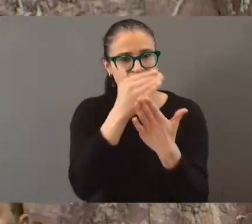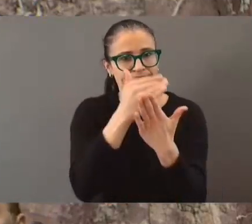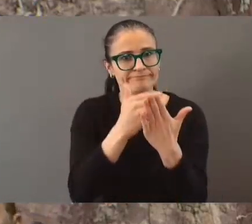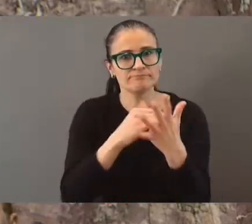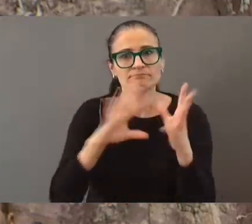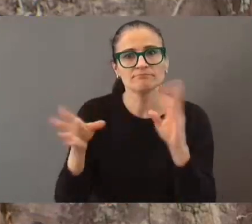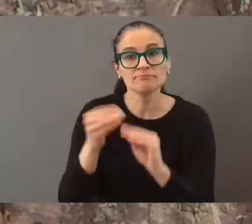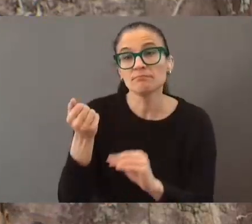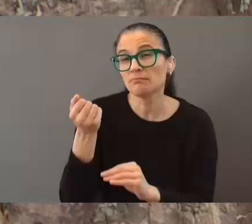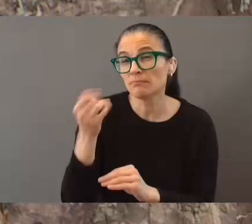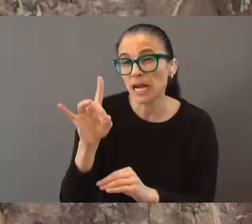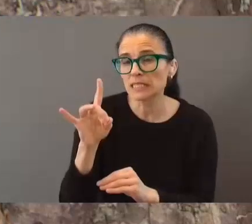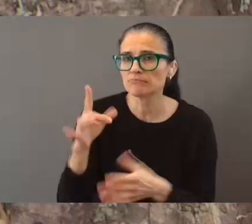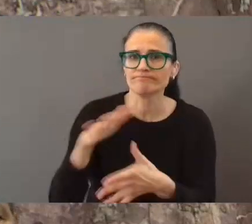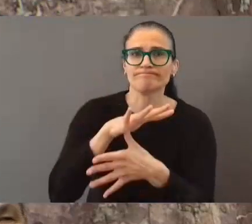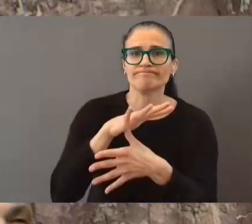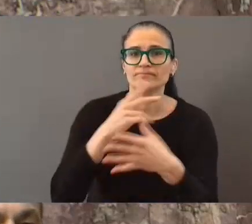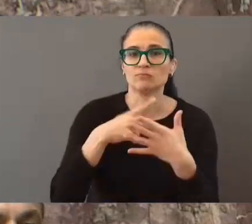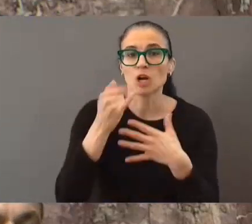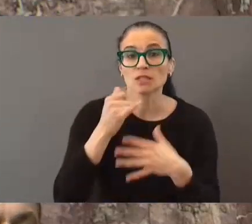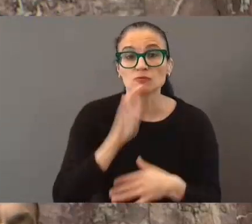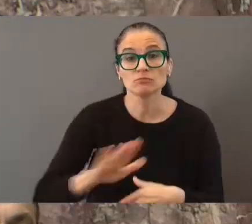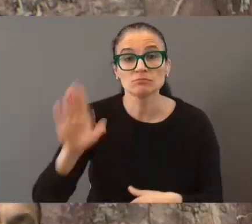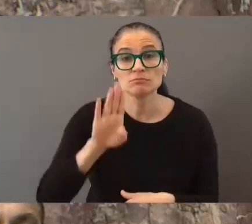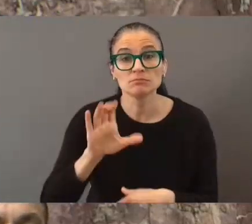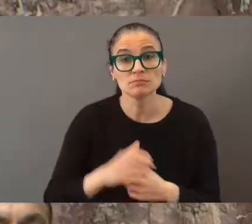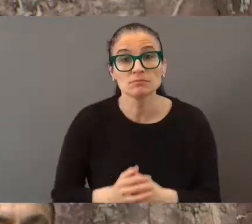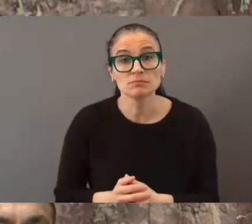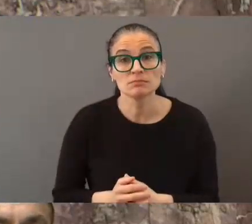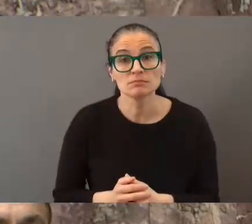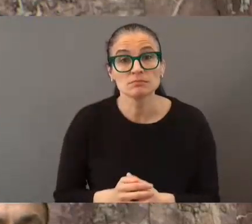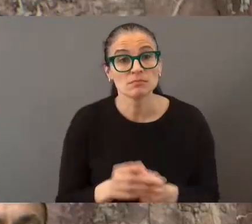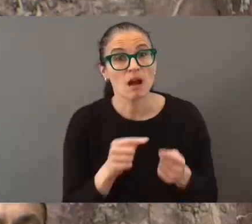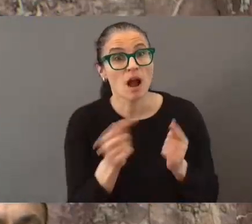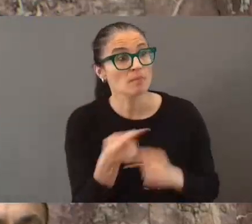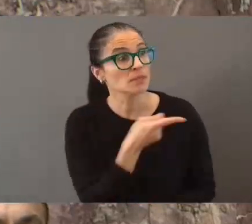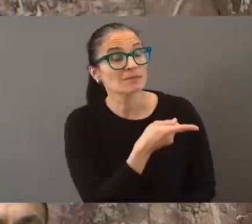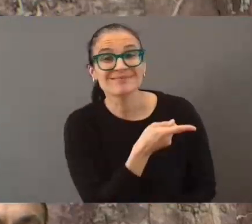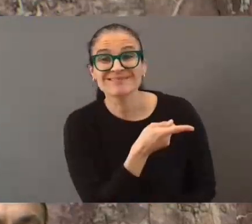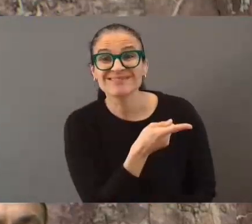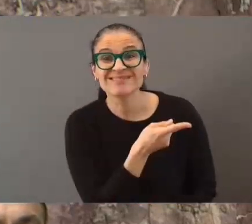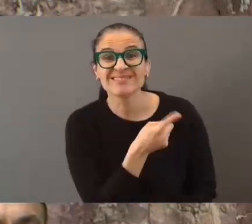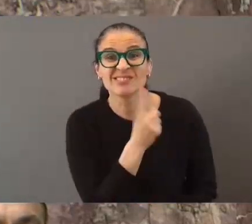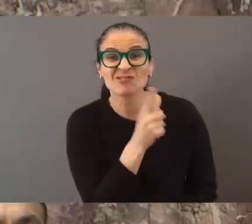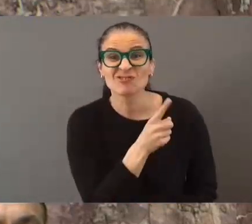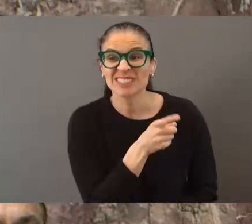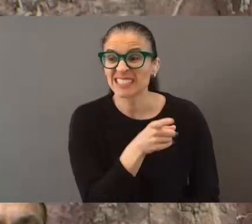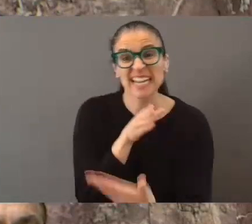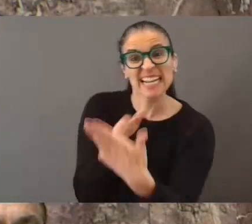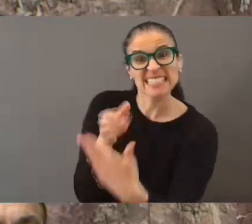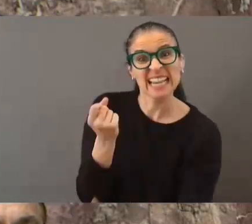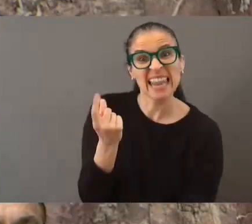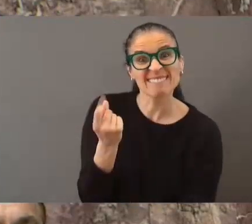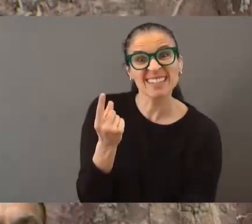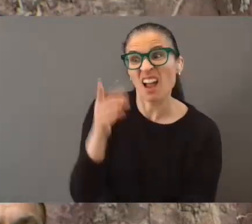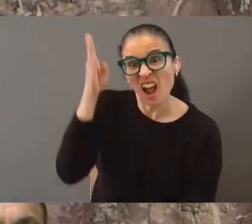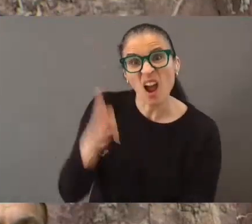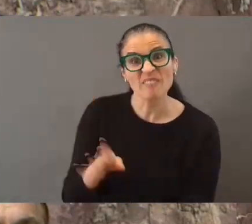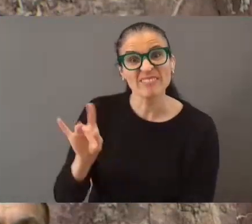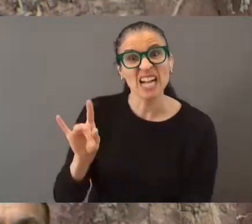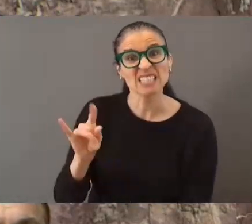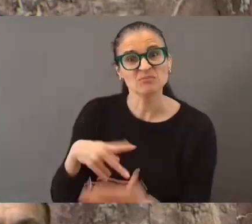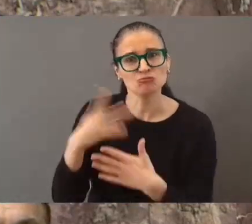Speaker. In British Columbia, we've been promoting focused on issues of community